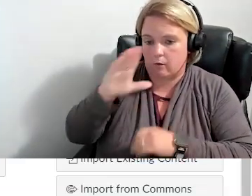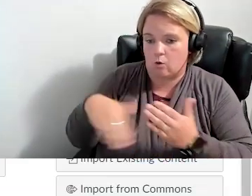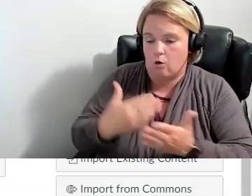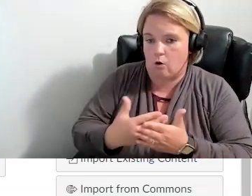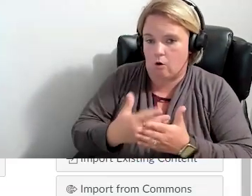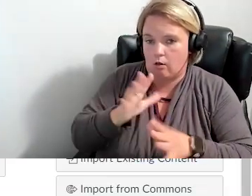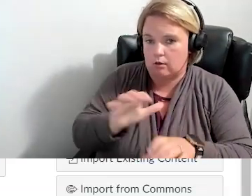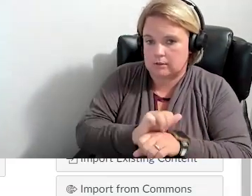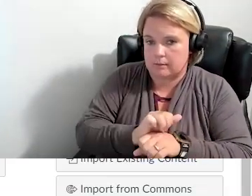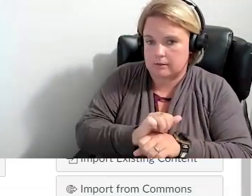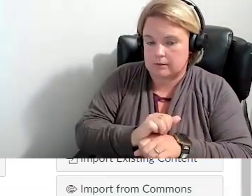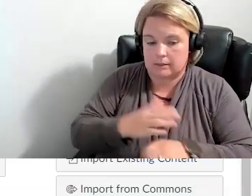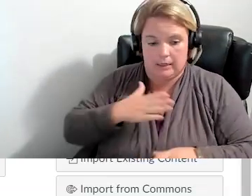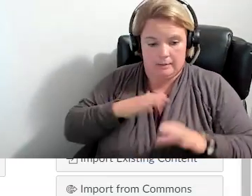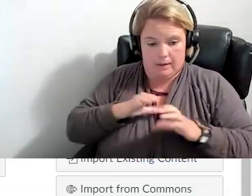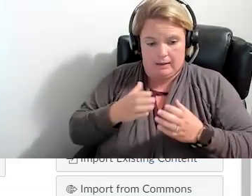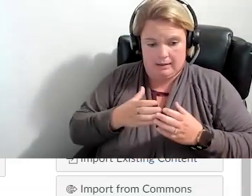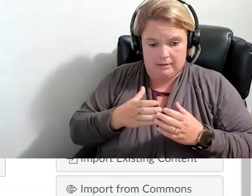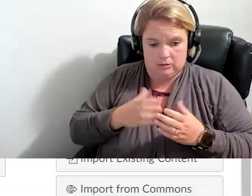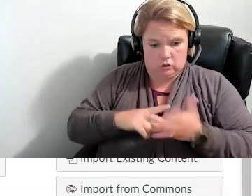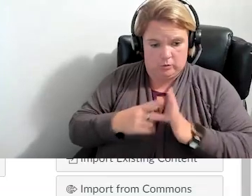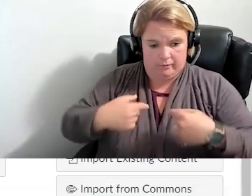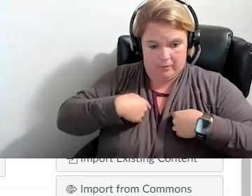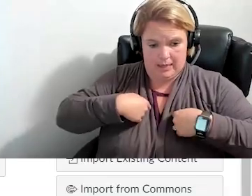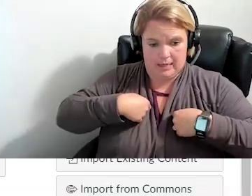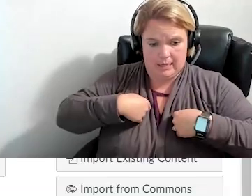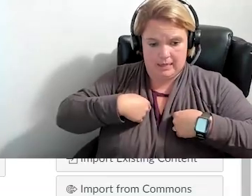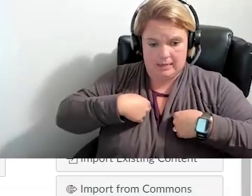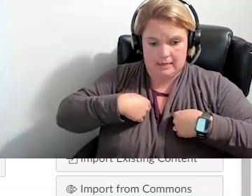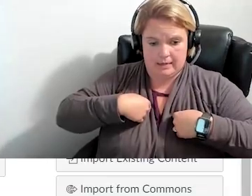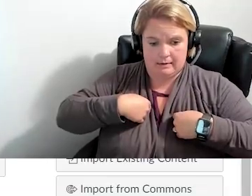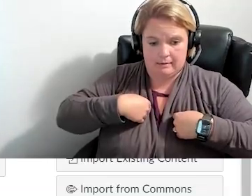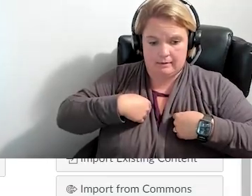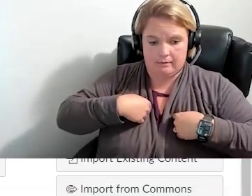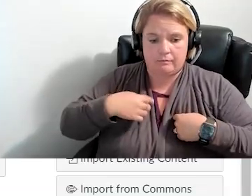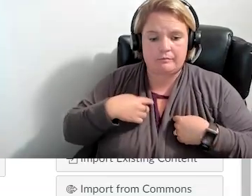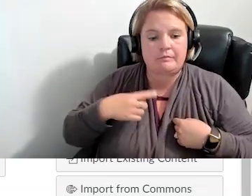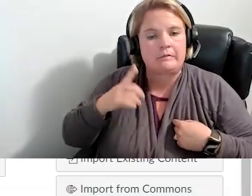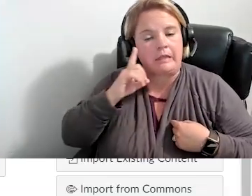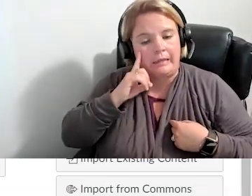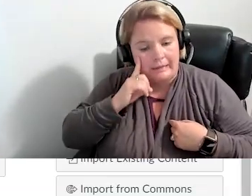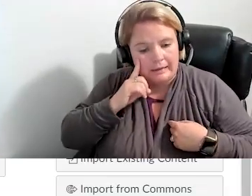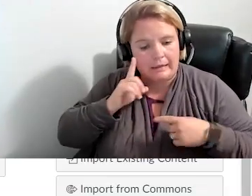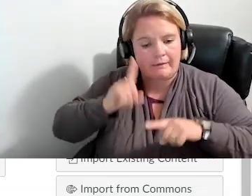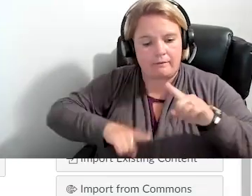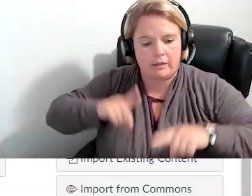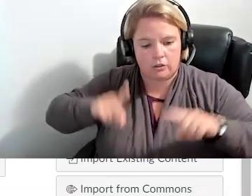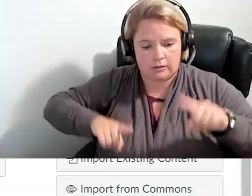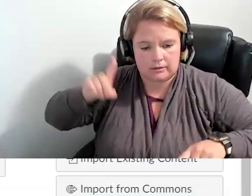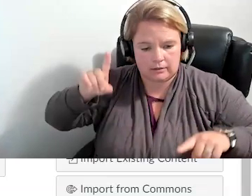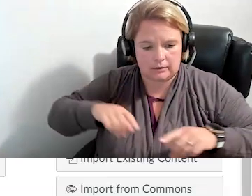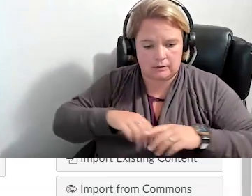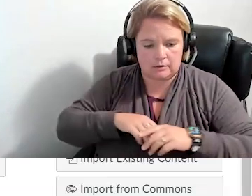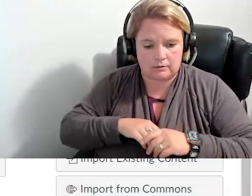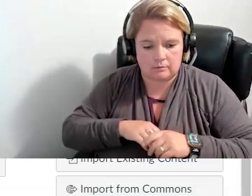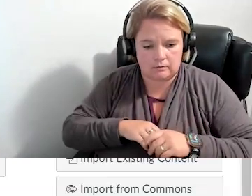In my class, are you asking specific? So I think this varies per class. I know this varies per